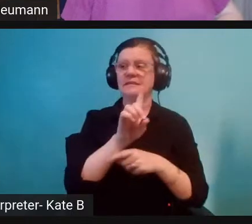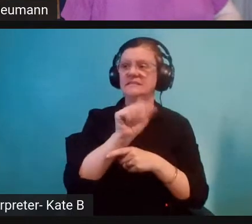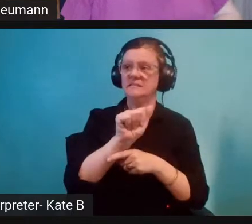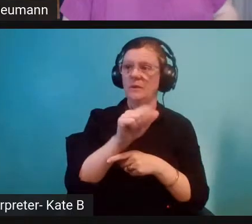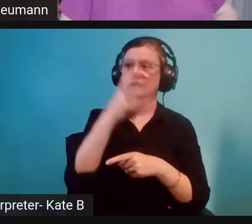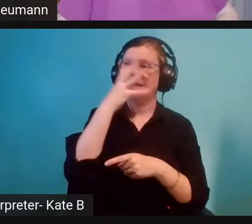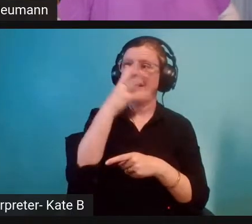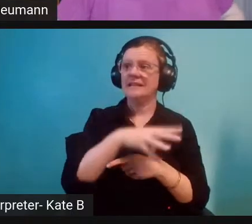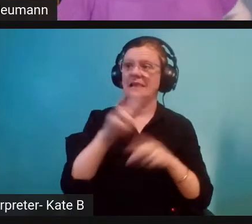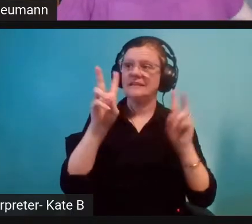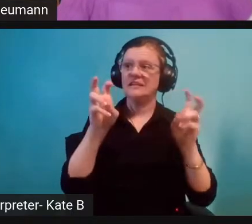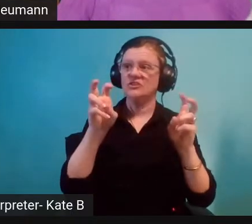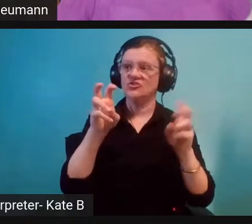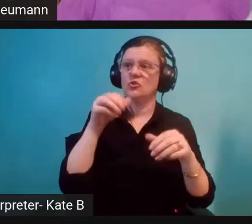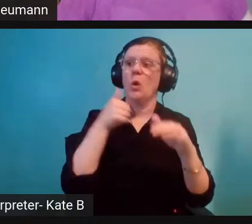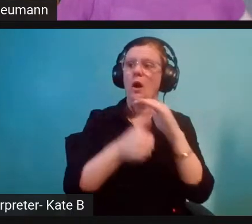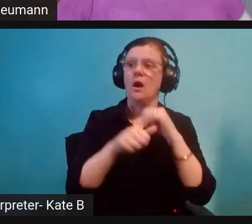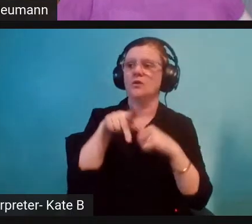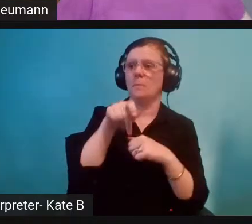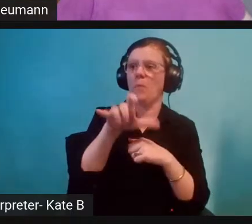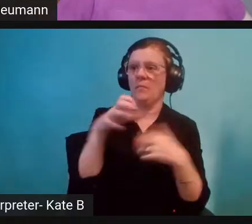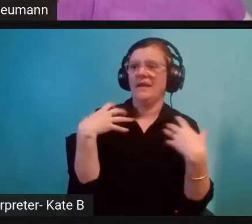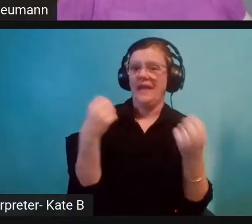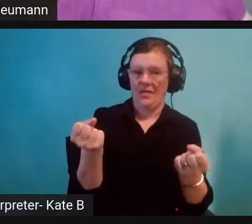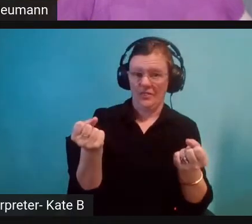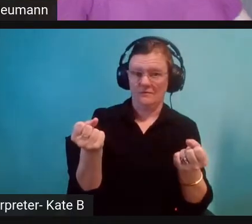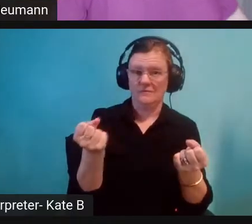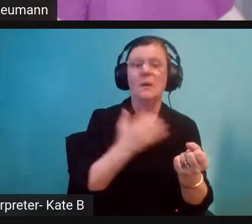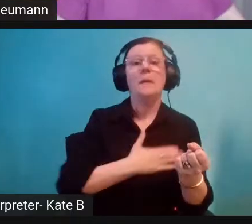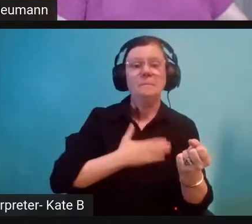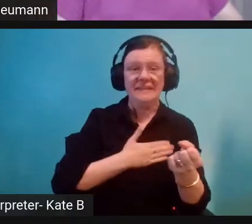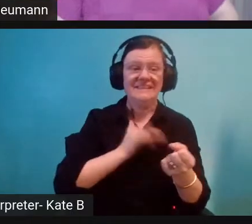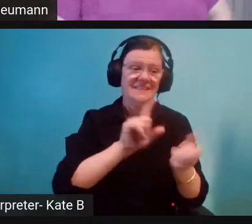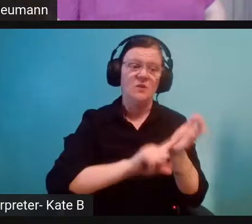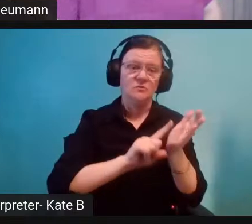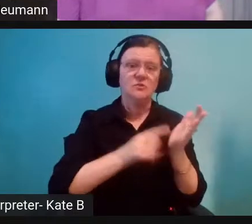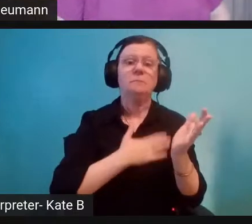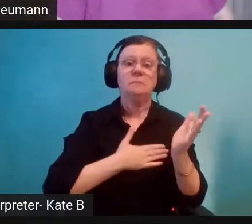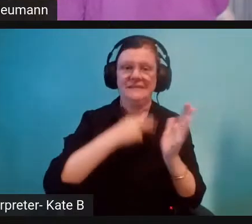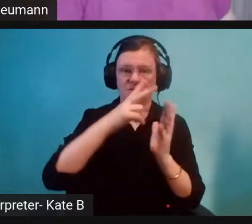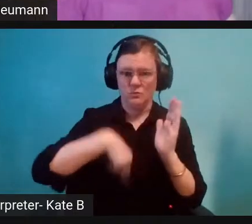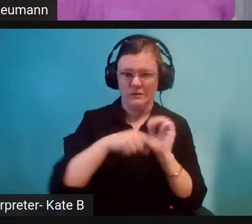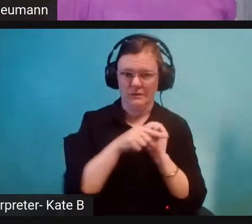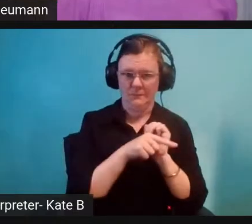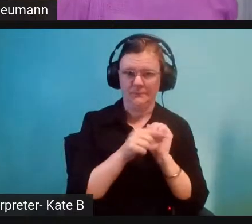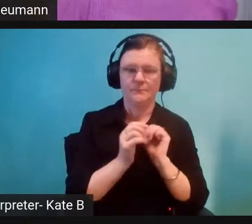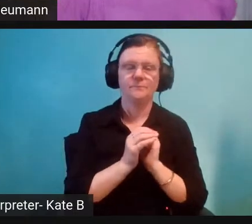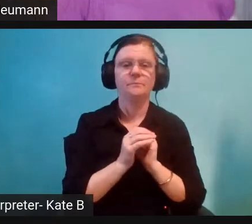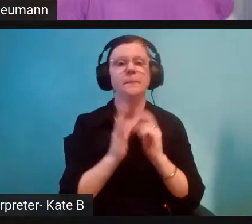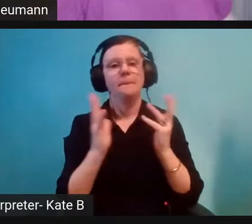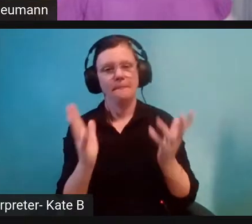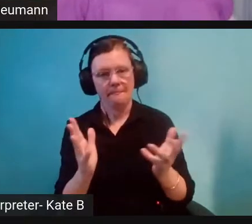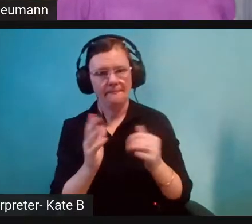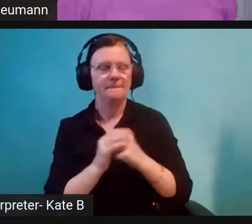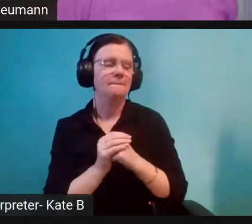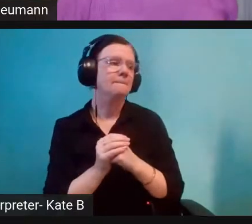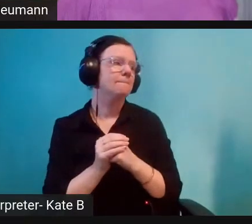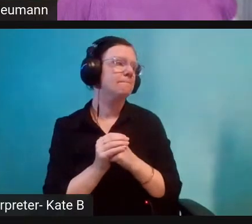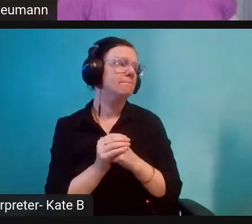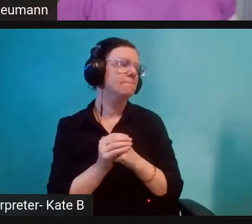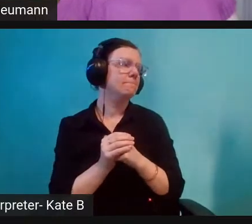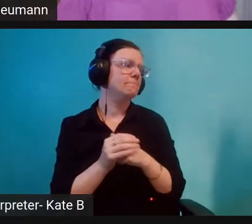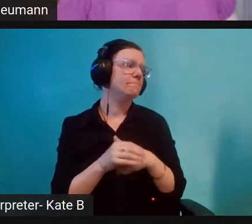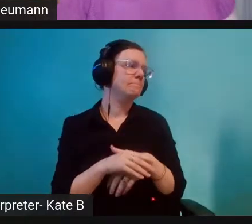Health. It's a paper that I think people should read. It goes without saying